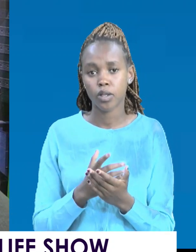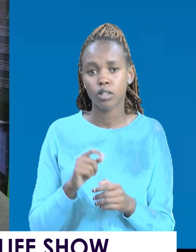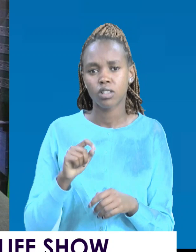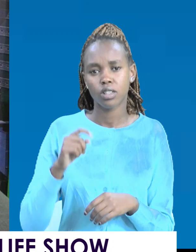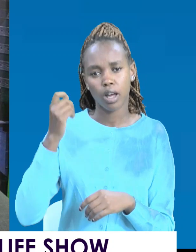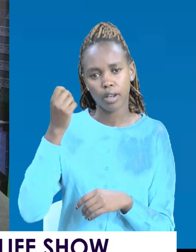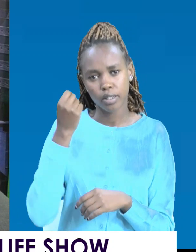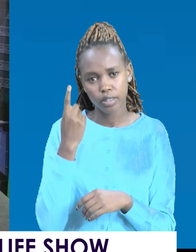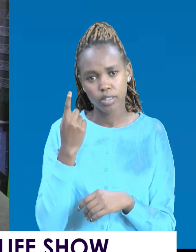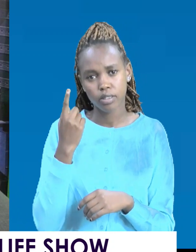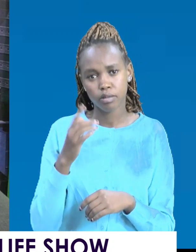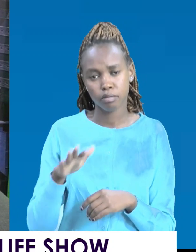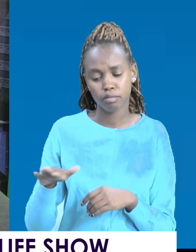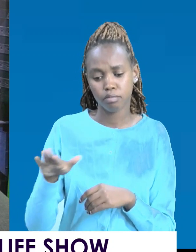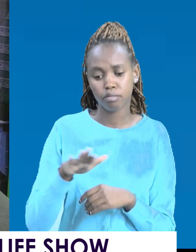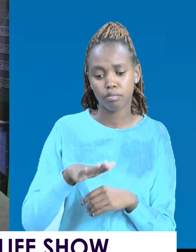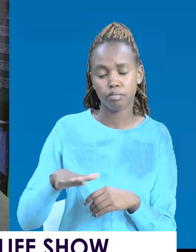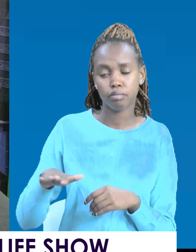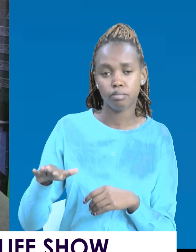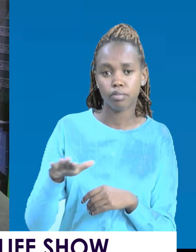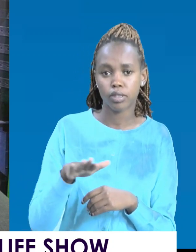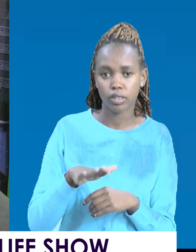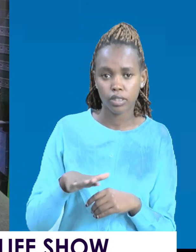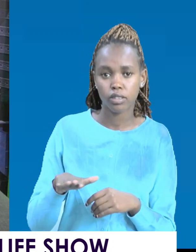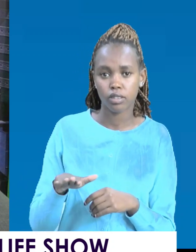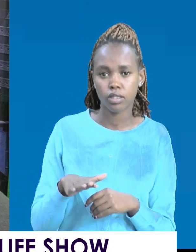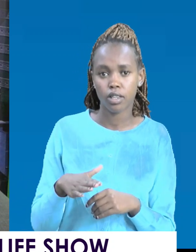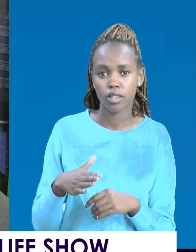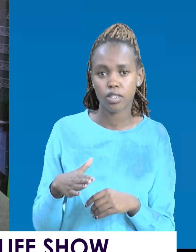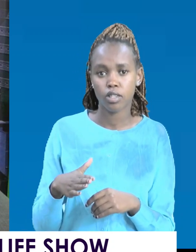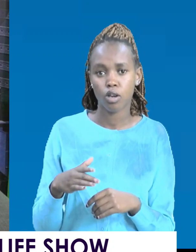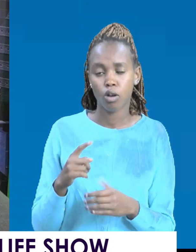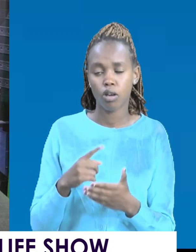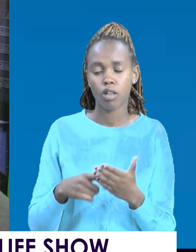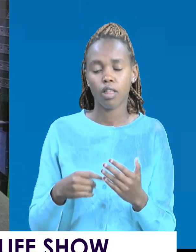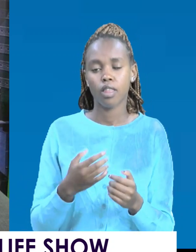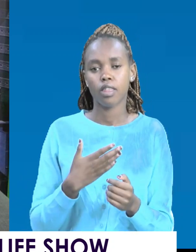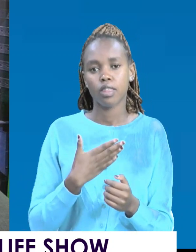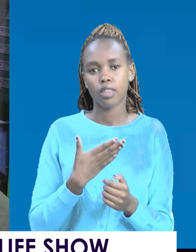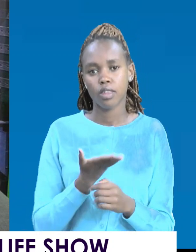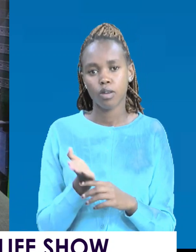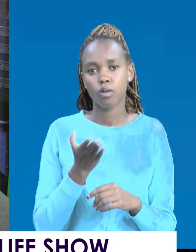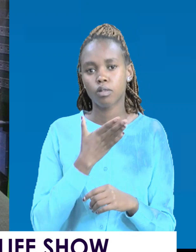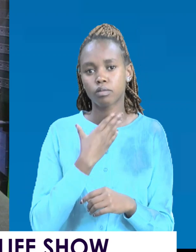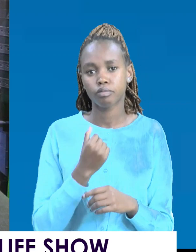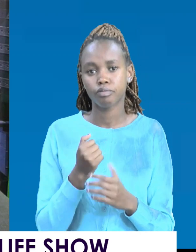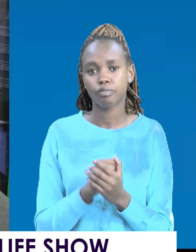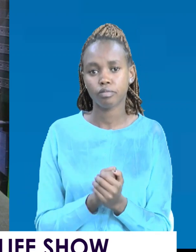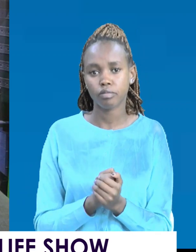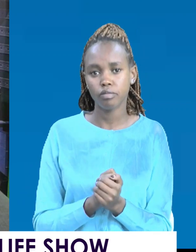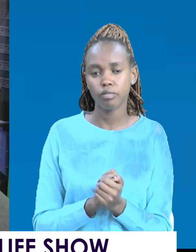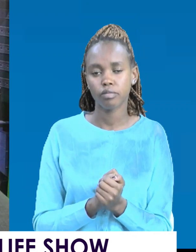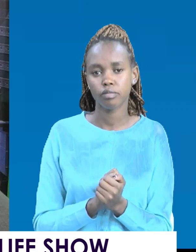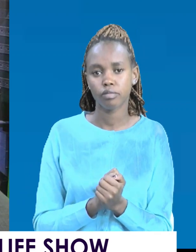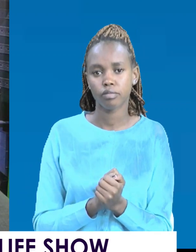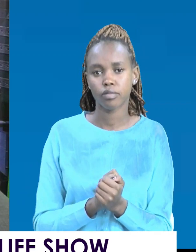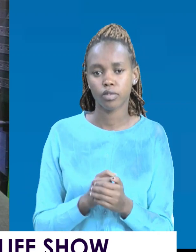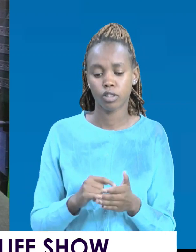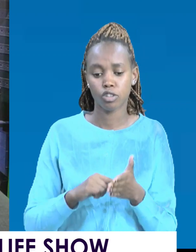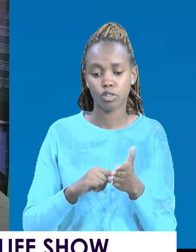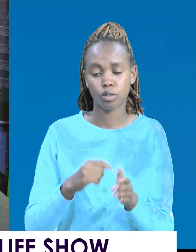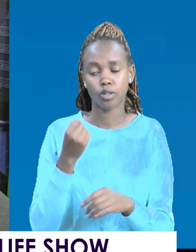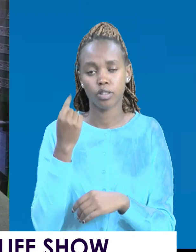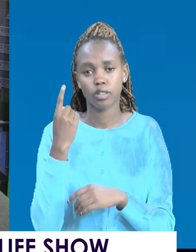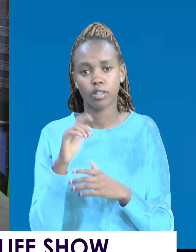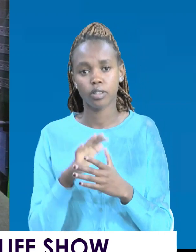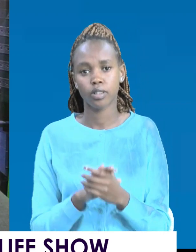understand the places where people are appetized. Yeah, that is empathy. That is empathy. Show understanding.